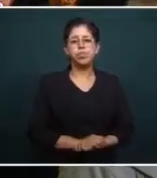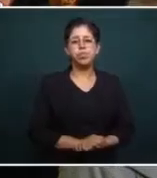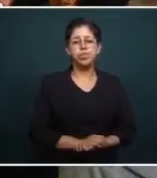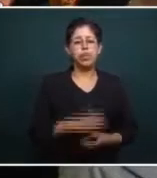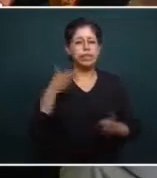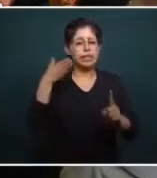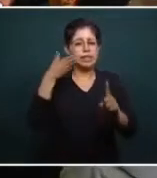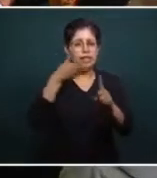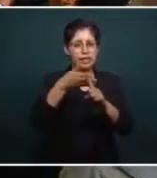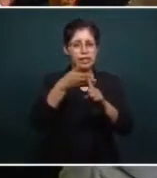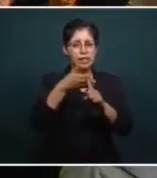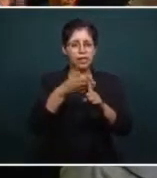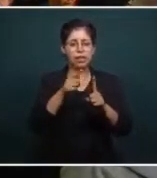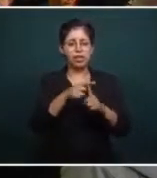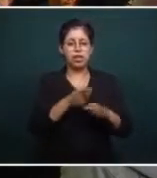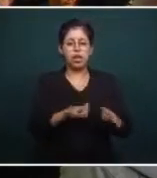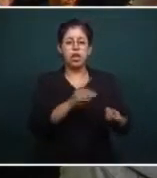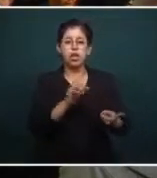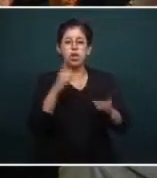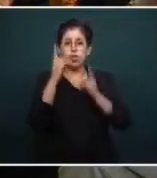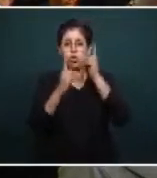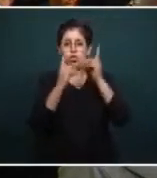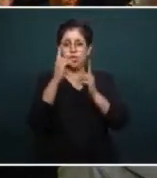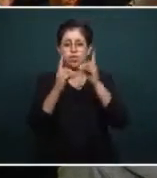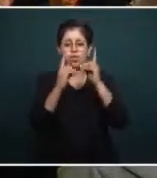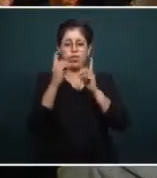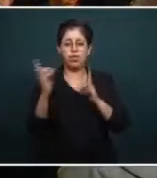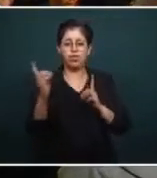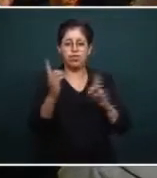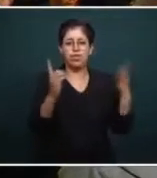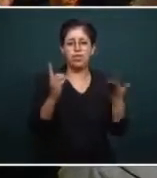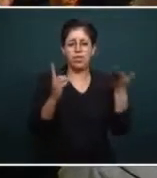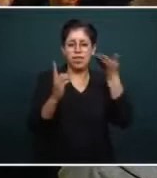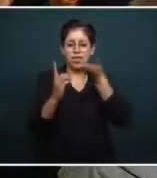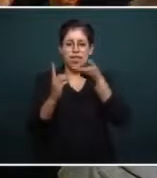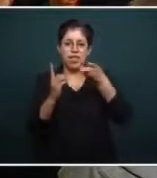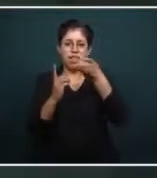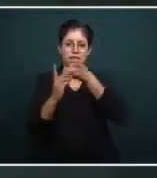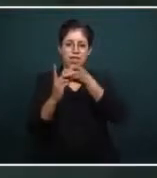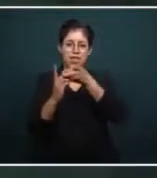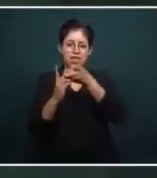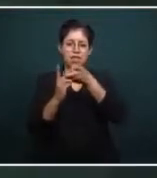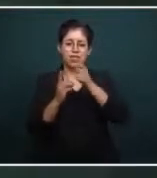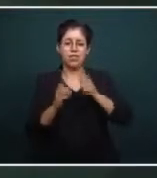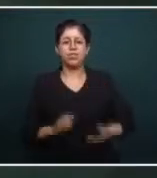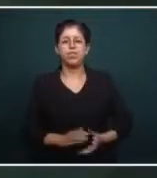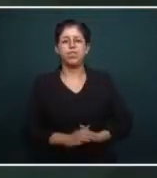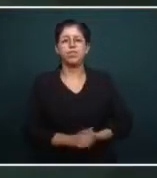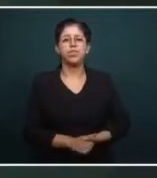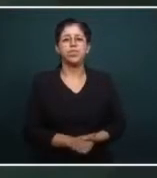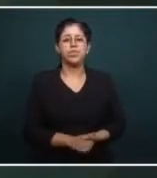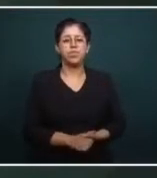money. En It este will caso, be direct hay in toda this una case. reglamentación But there is some regulation que